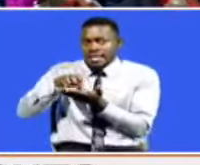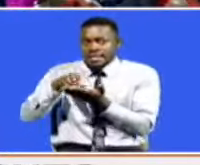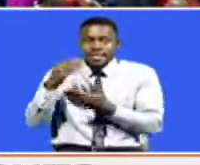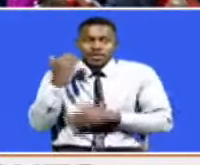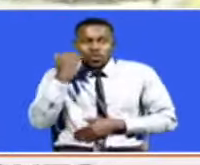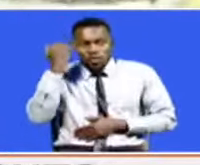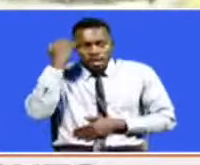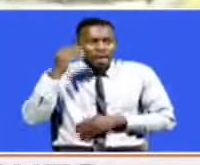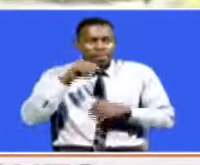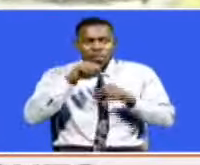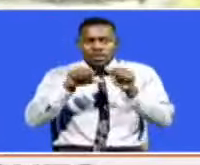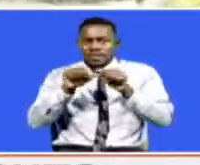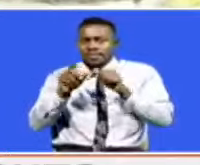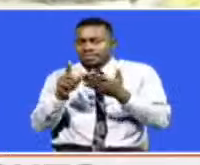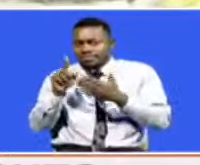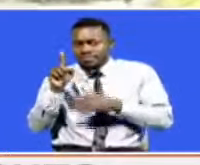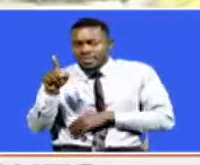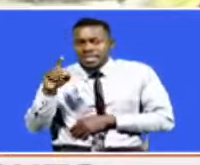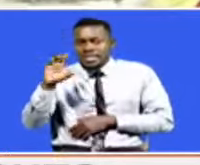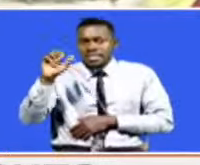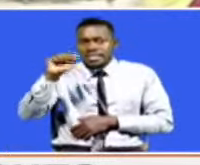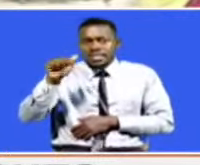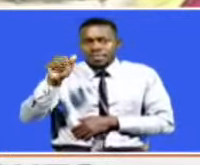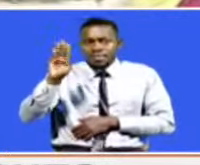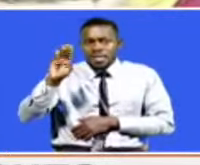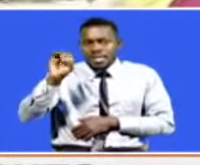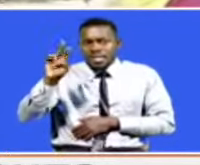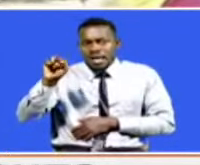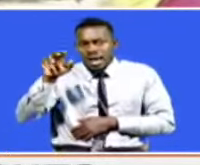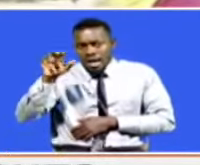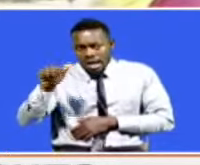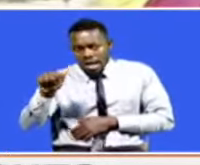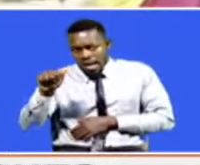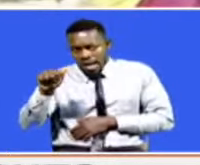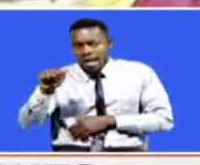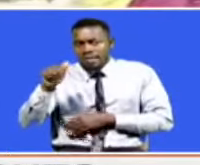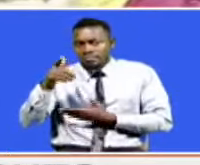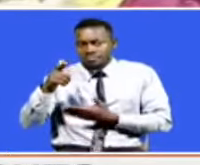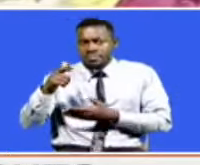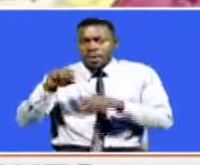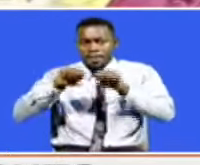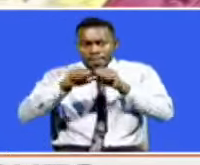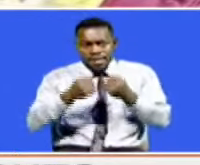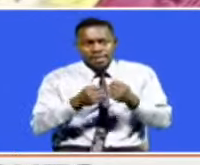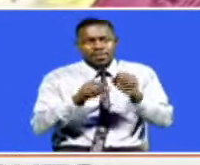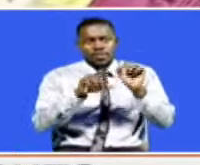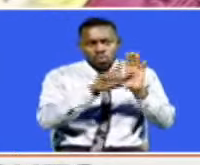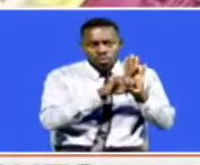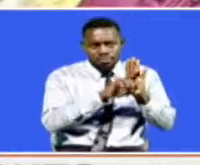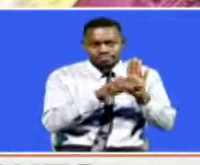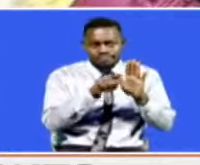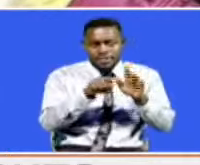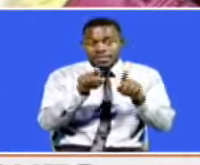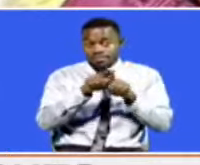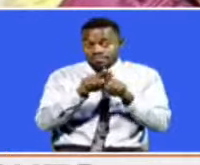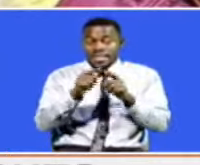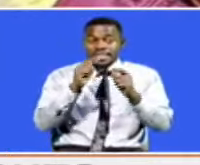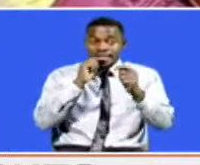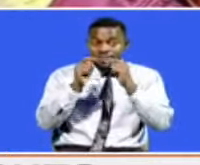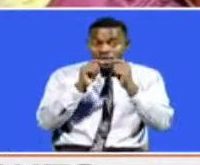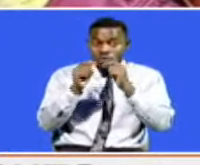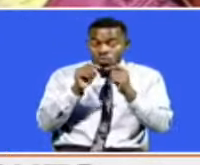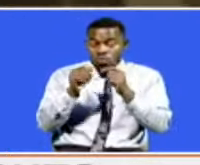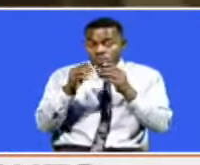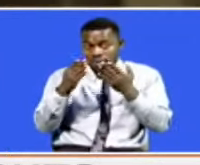the constitution by allegedly delaying to the whip denominated MP as Azimio's deputy chief whip, Chege, in an interview with KT News, says